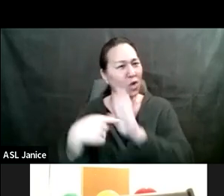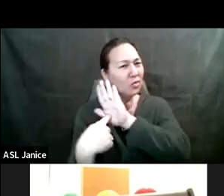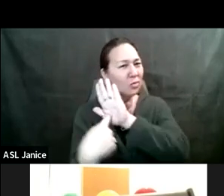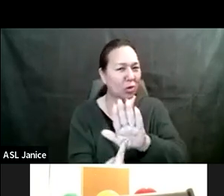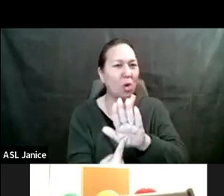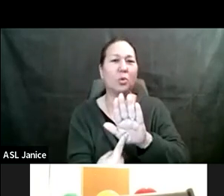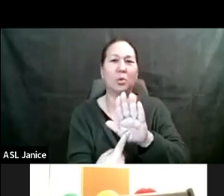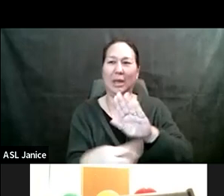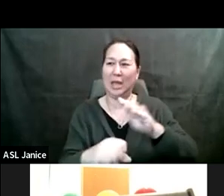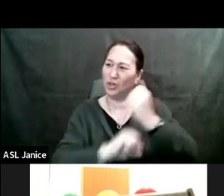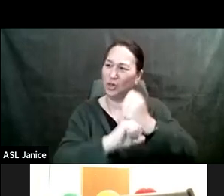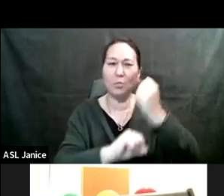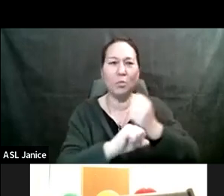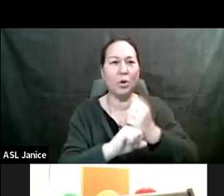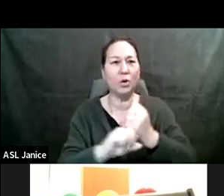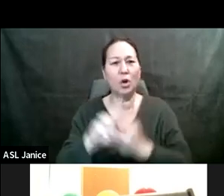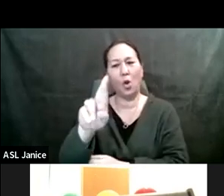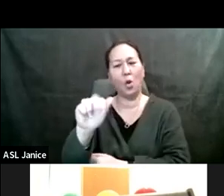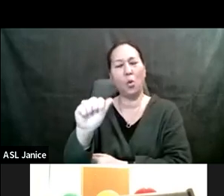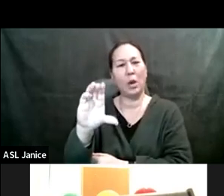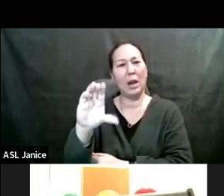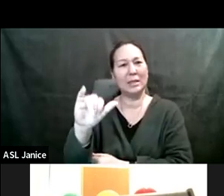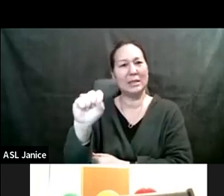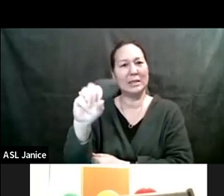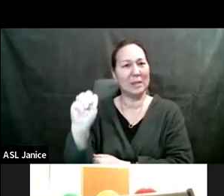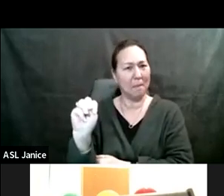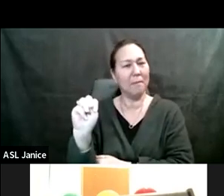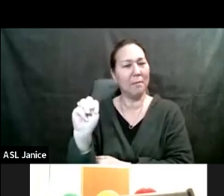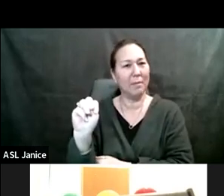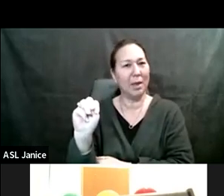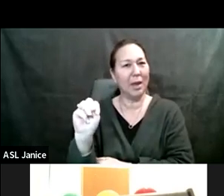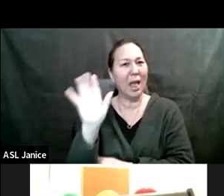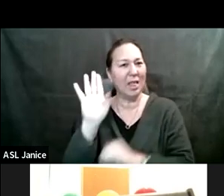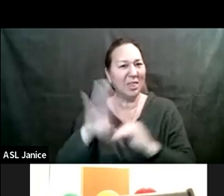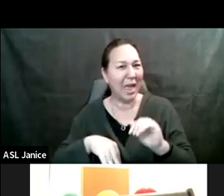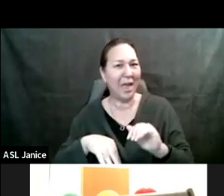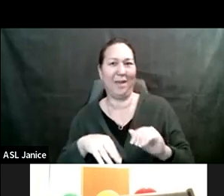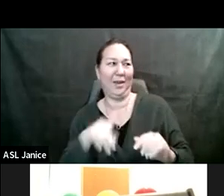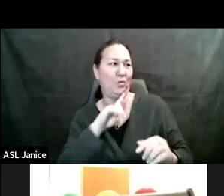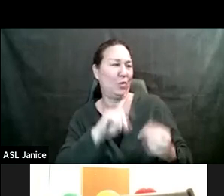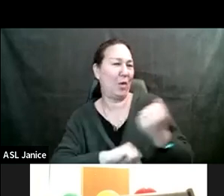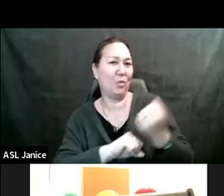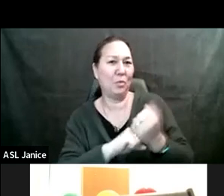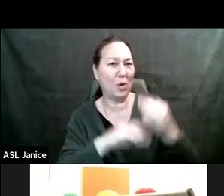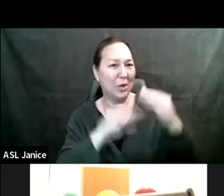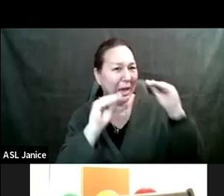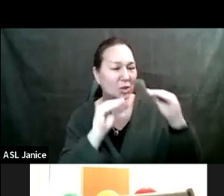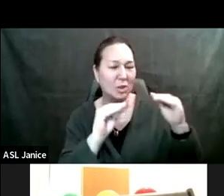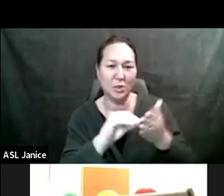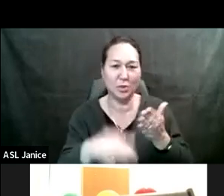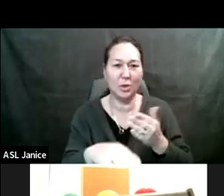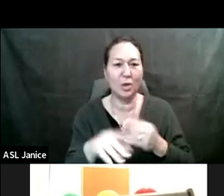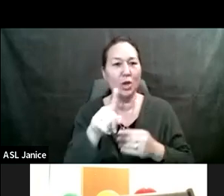deepening disinvestment when you vote in favor of them you can continue to pretend everything will be okay or you can practice anti-racism